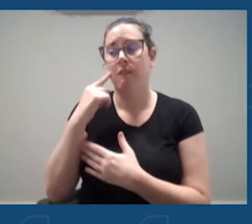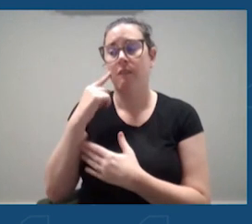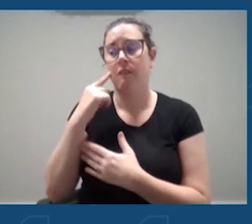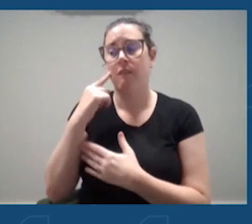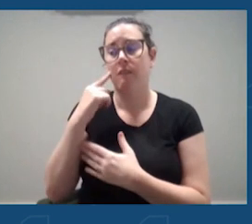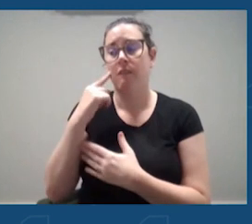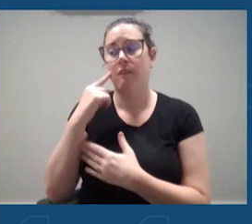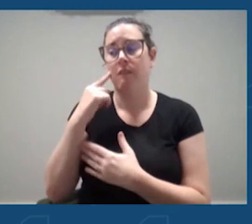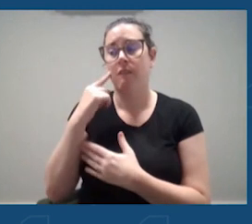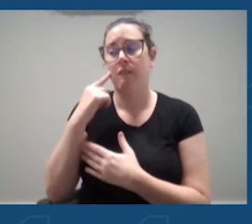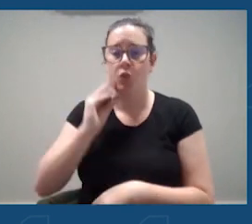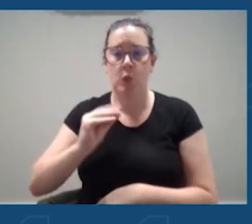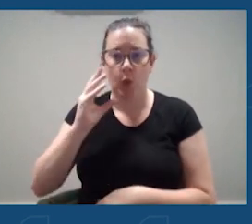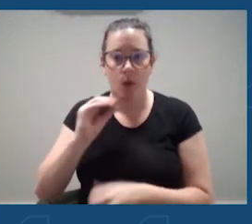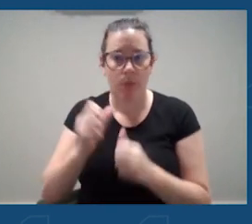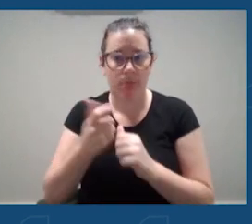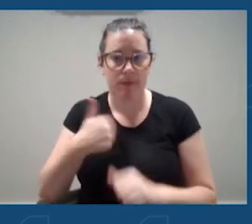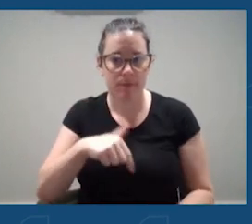us.